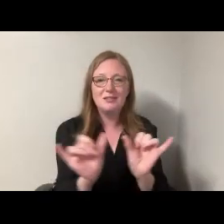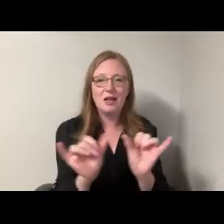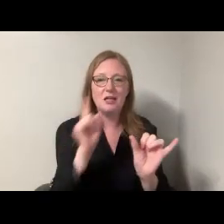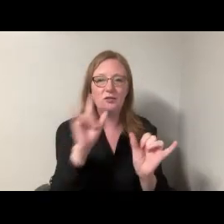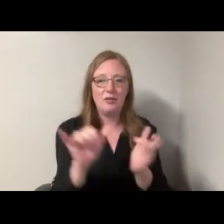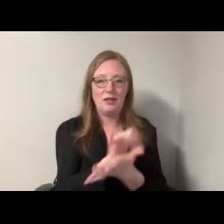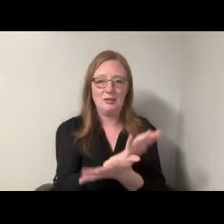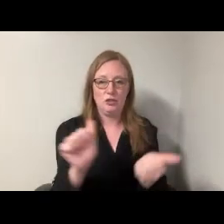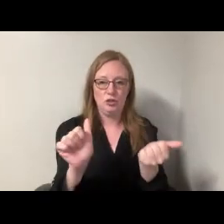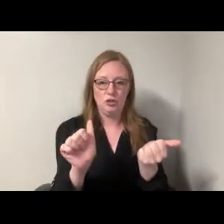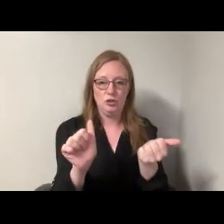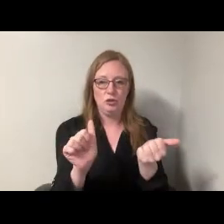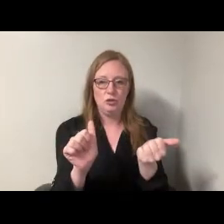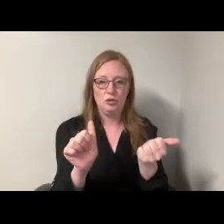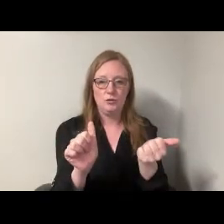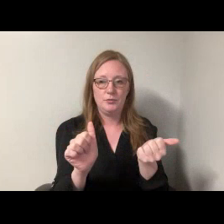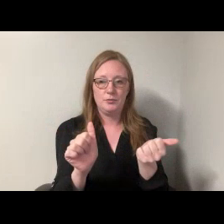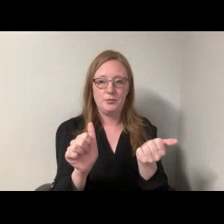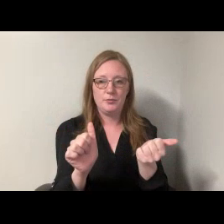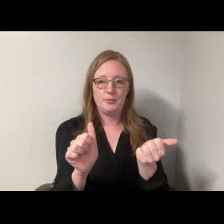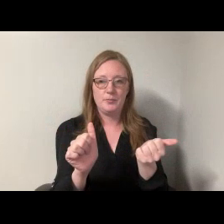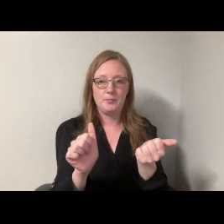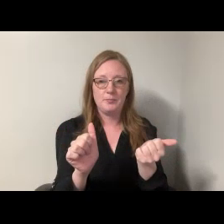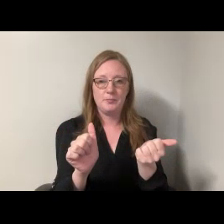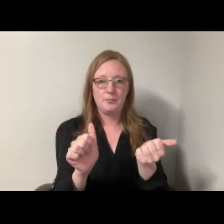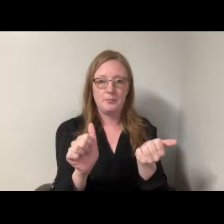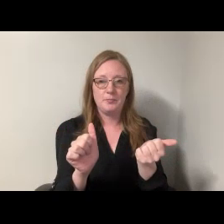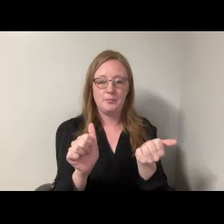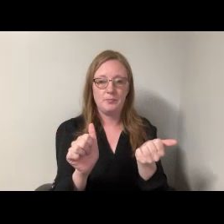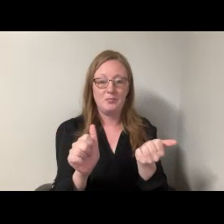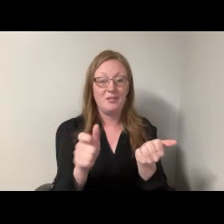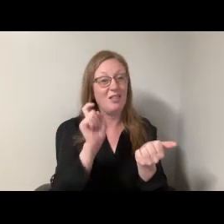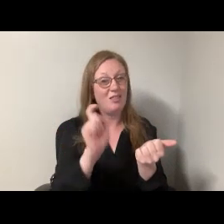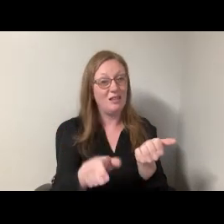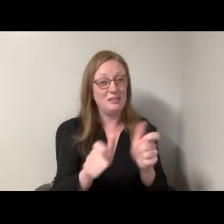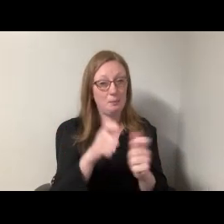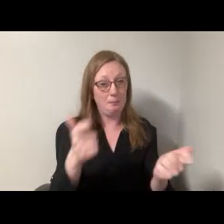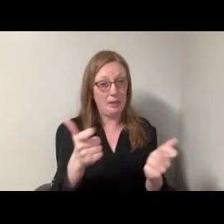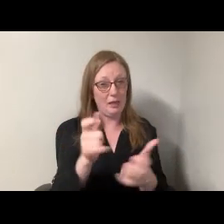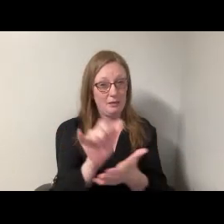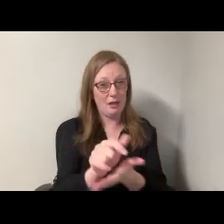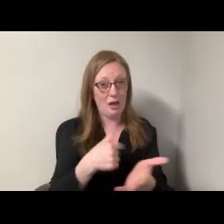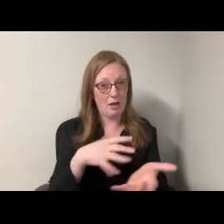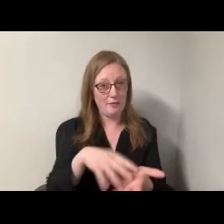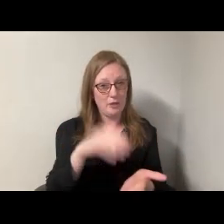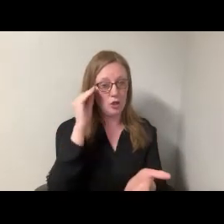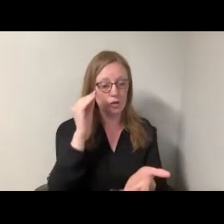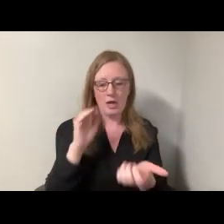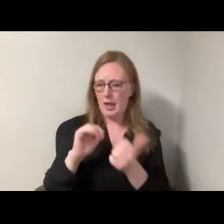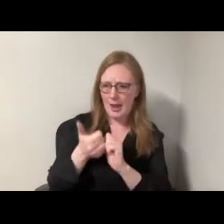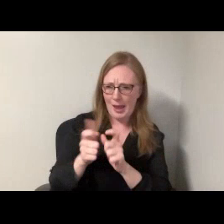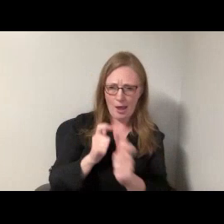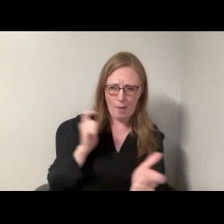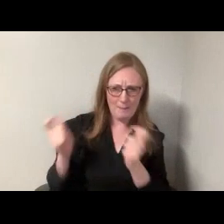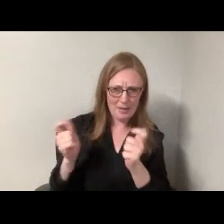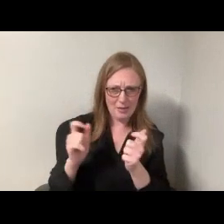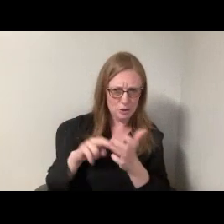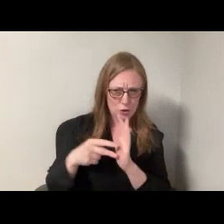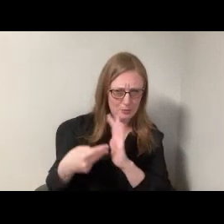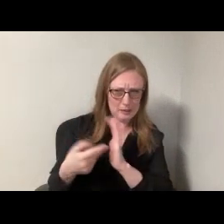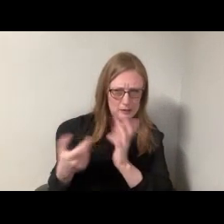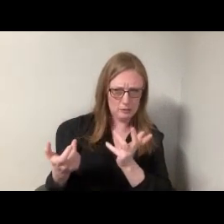determine requirements for resources. And this was the big thing that I learned when I go in there. I've got to say, how big is big? How